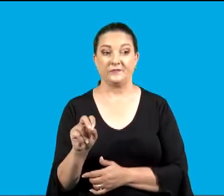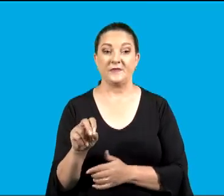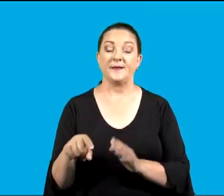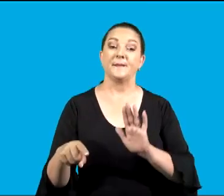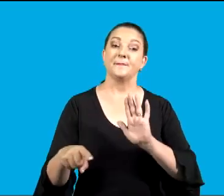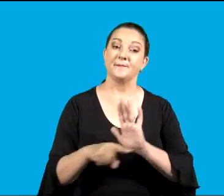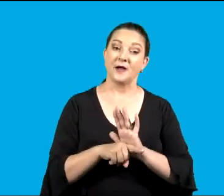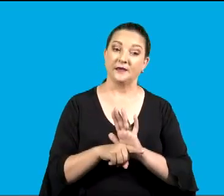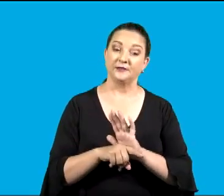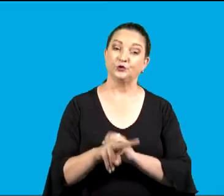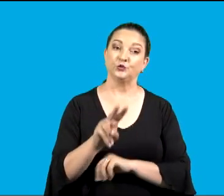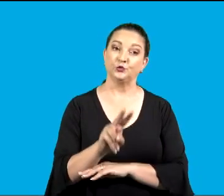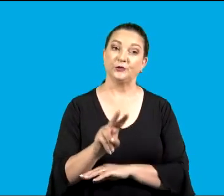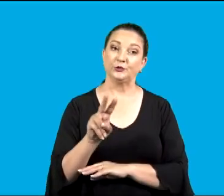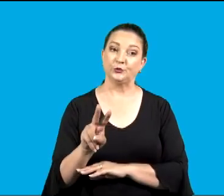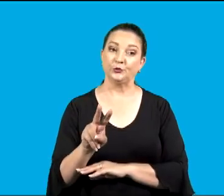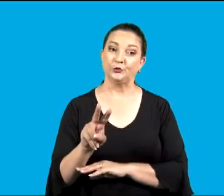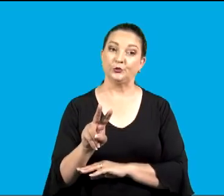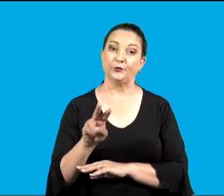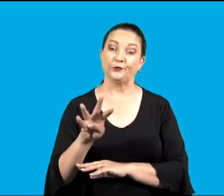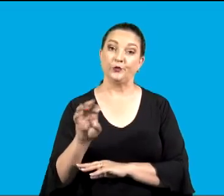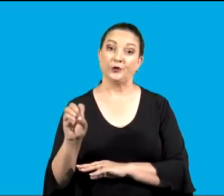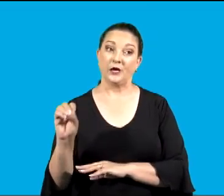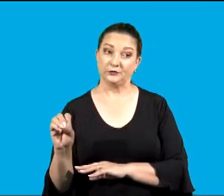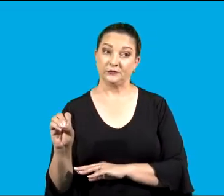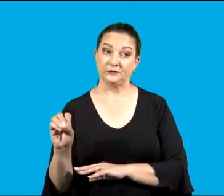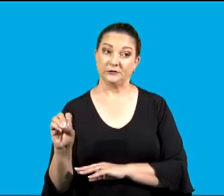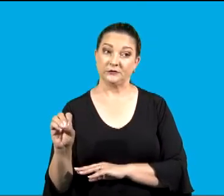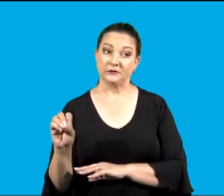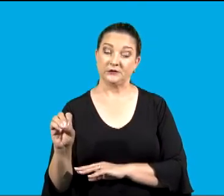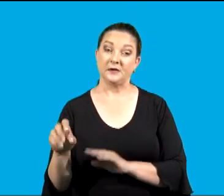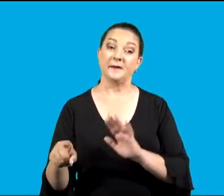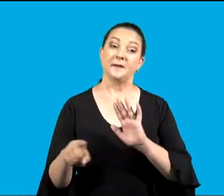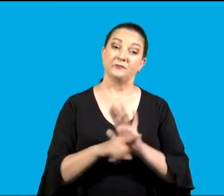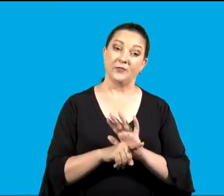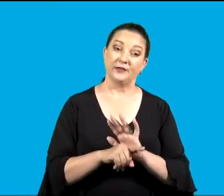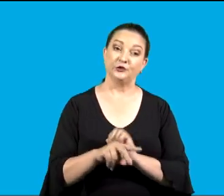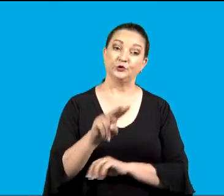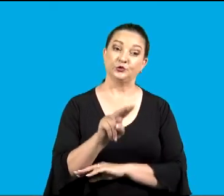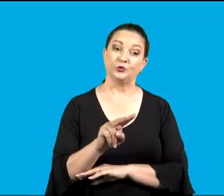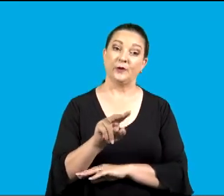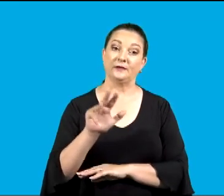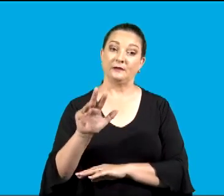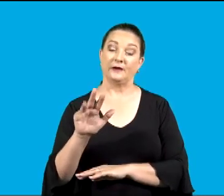520,280. Then I say minus 22,400. Again, minus